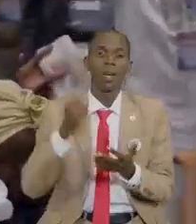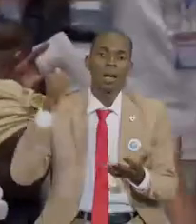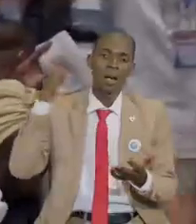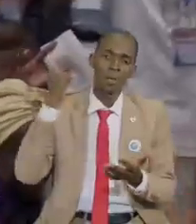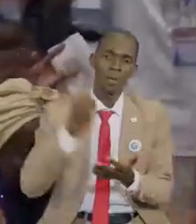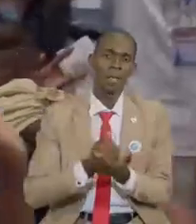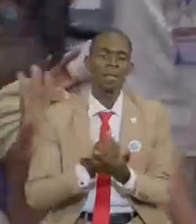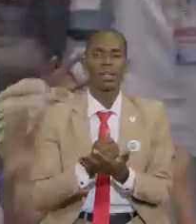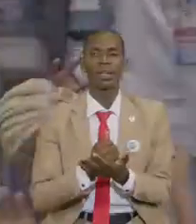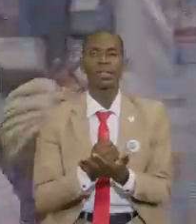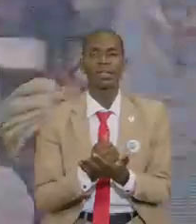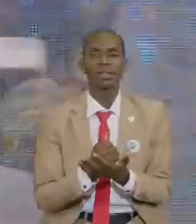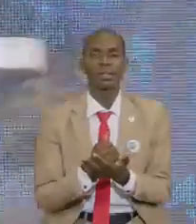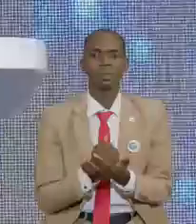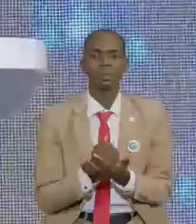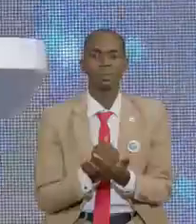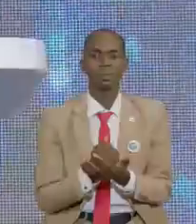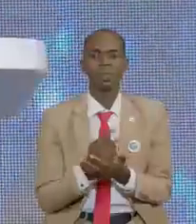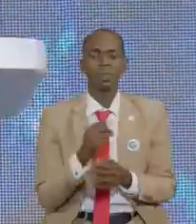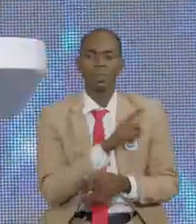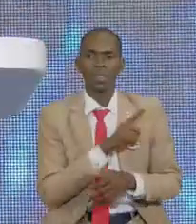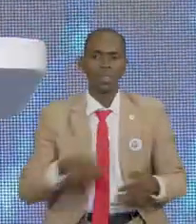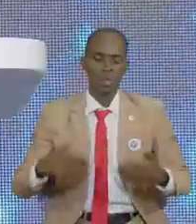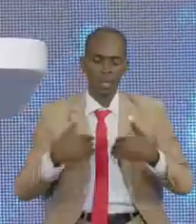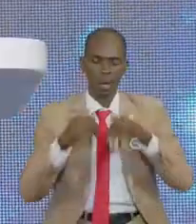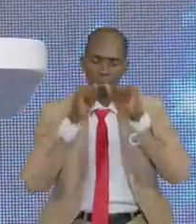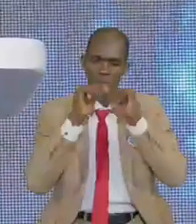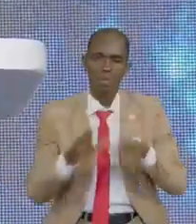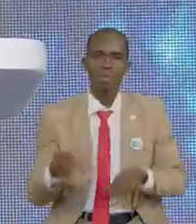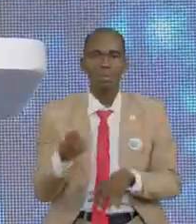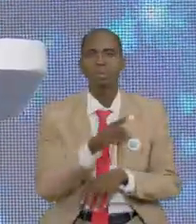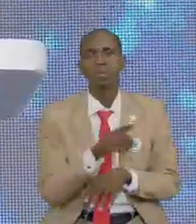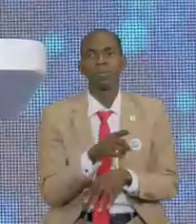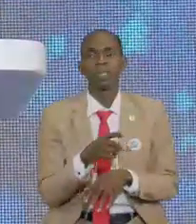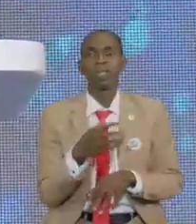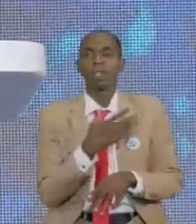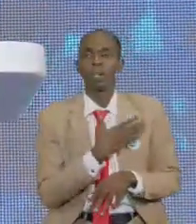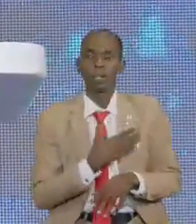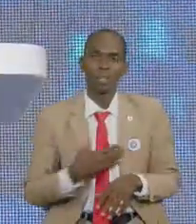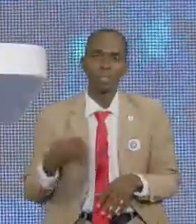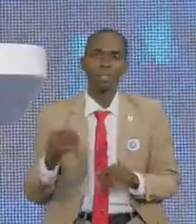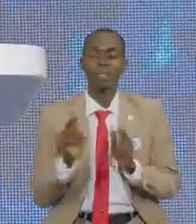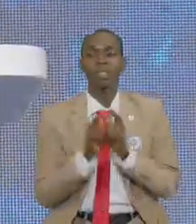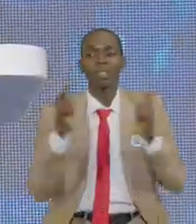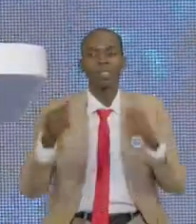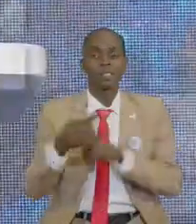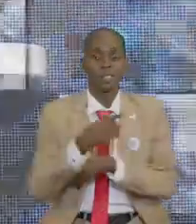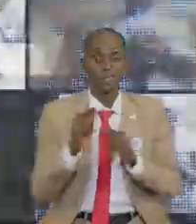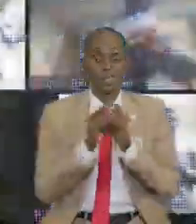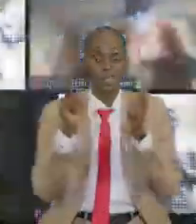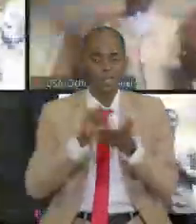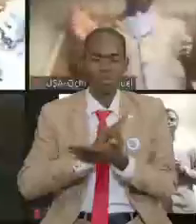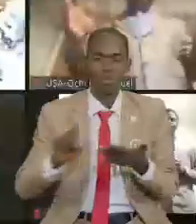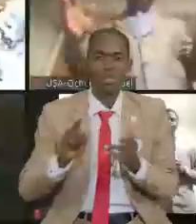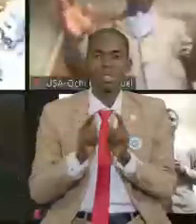Amen. The Lord has blessed you. Have a great day, a great week, a great month.